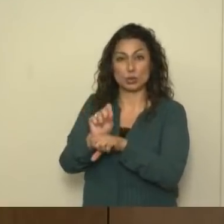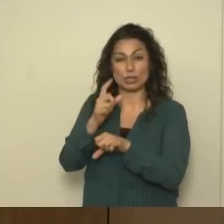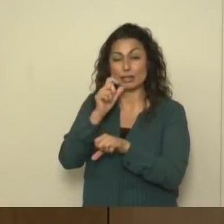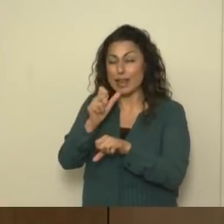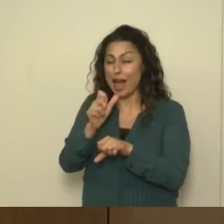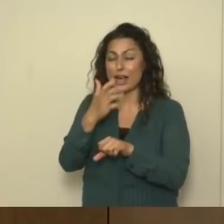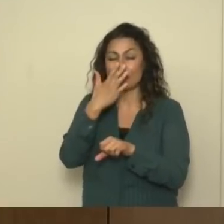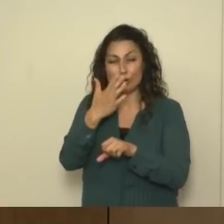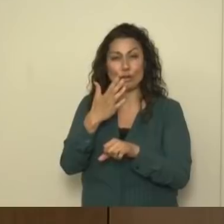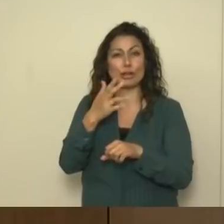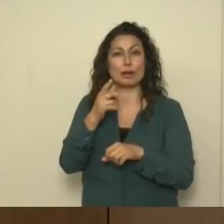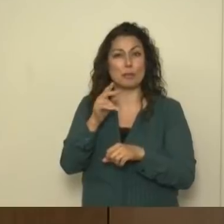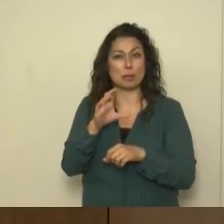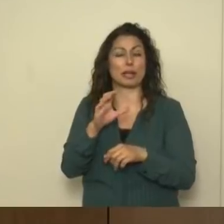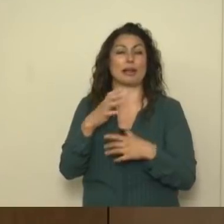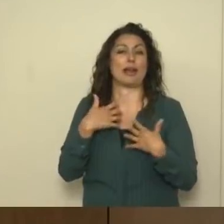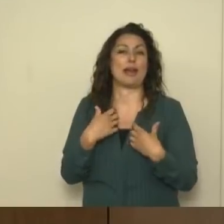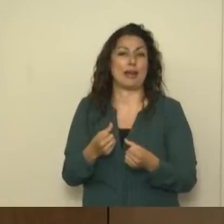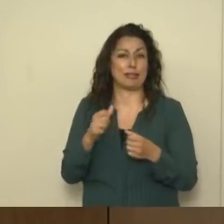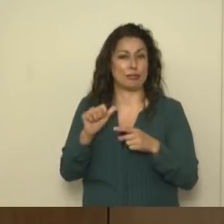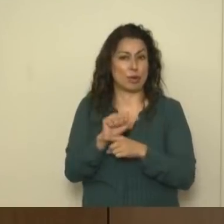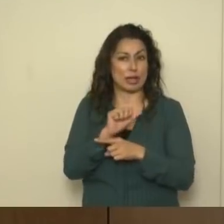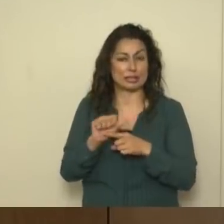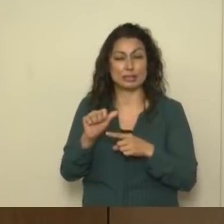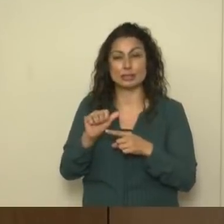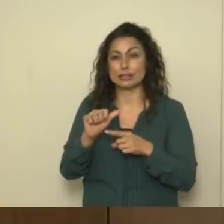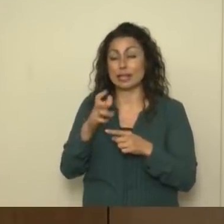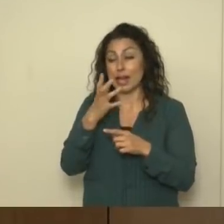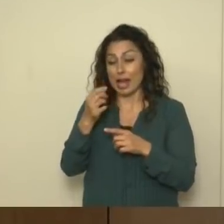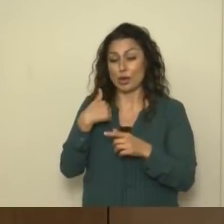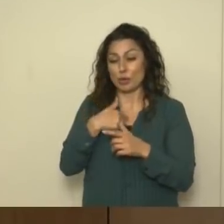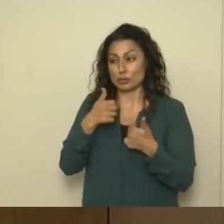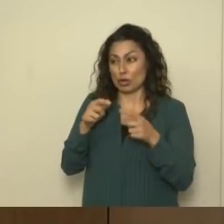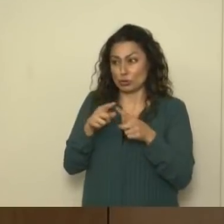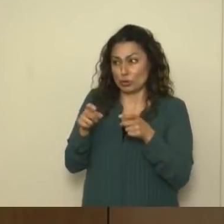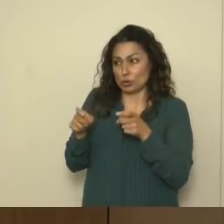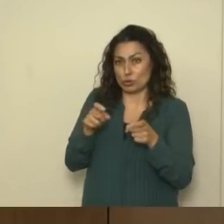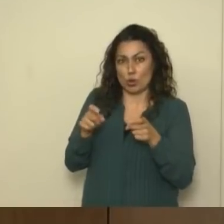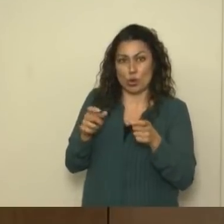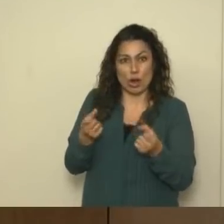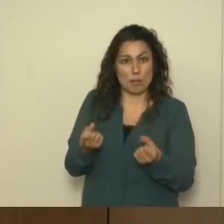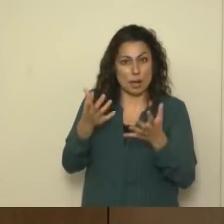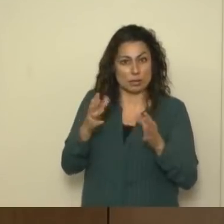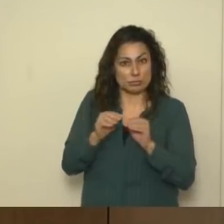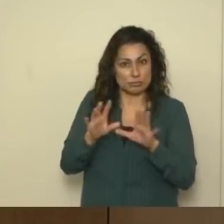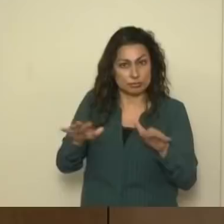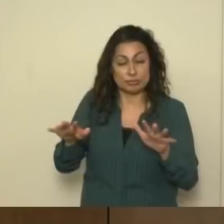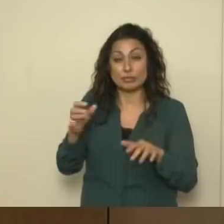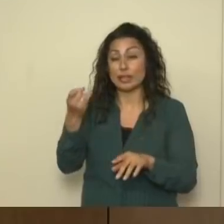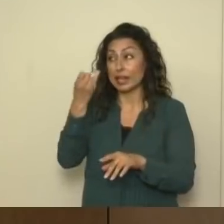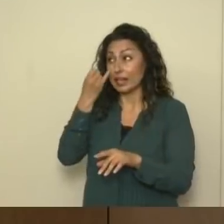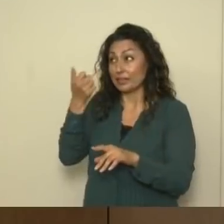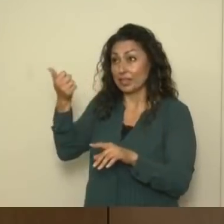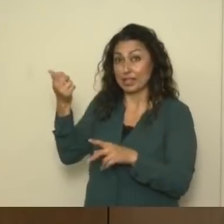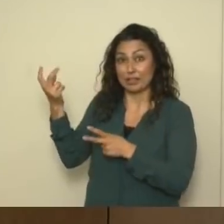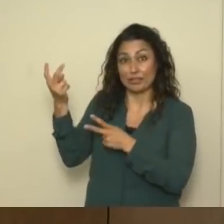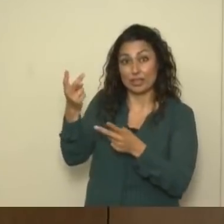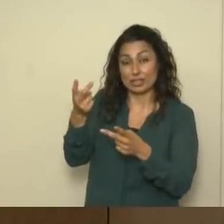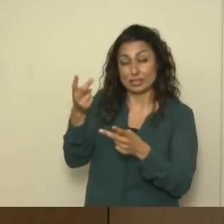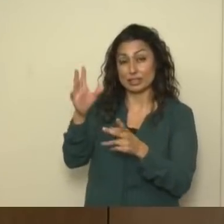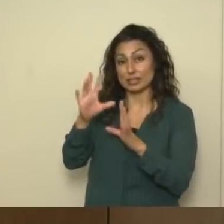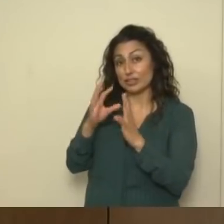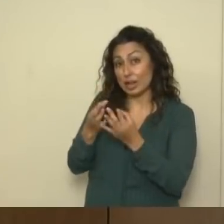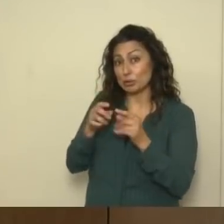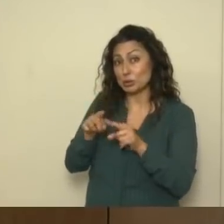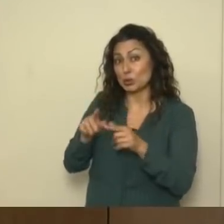practice and ineffective, and we're trying to control the rate of spread. If he was visiting his family on a